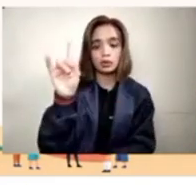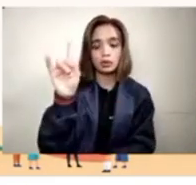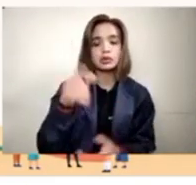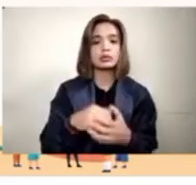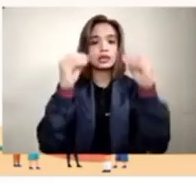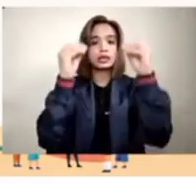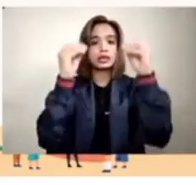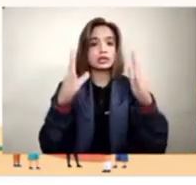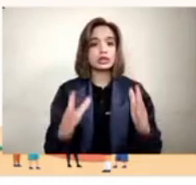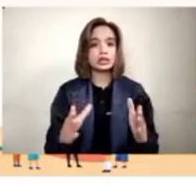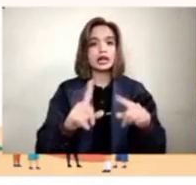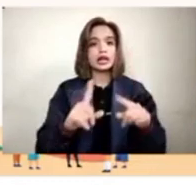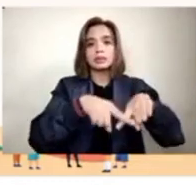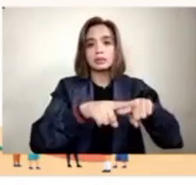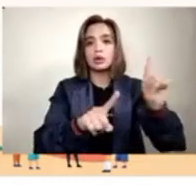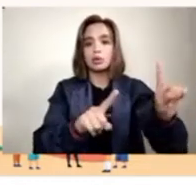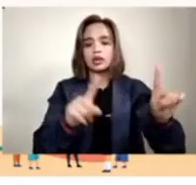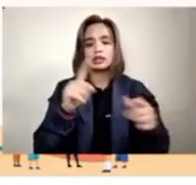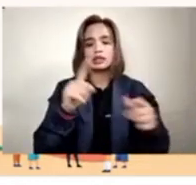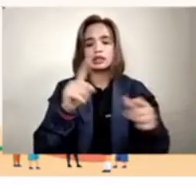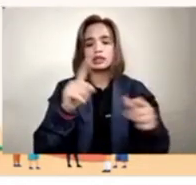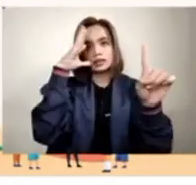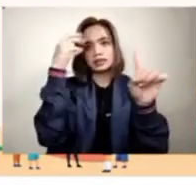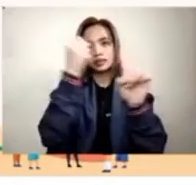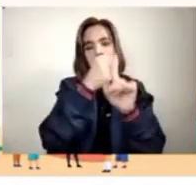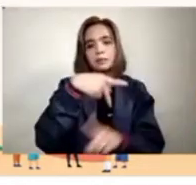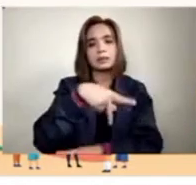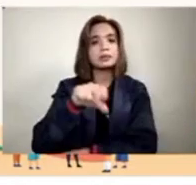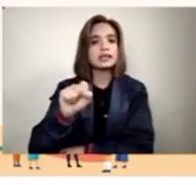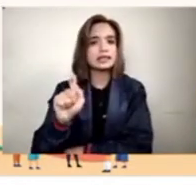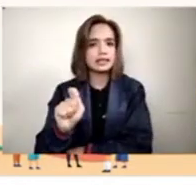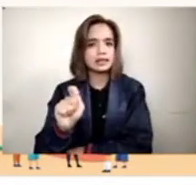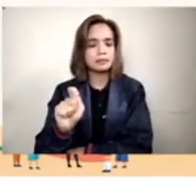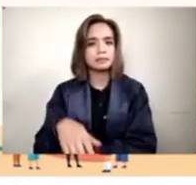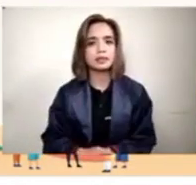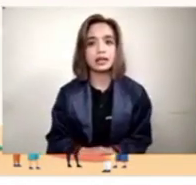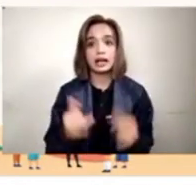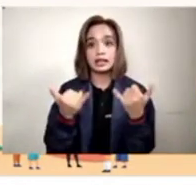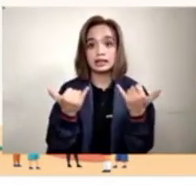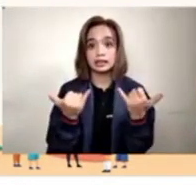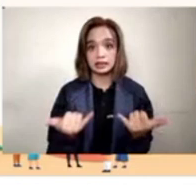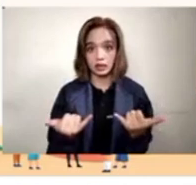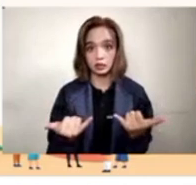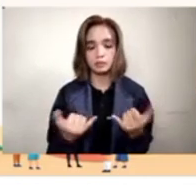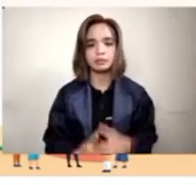we envision to promote our teachers based on their achievement of PPST standards.